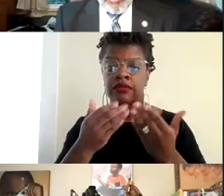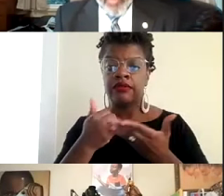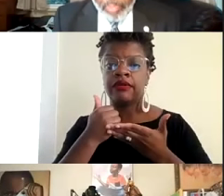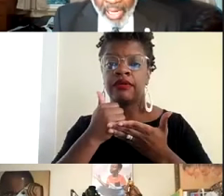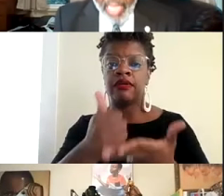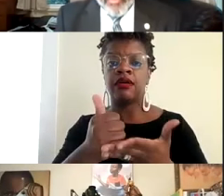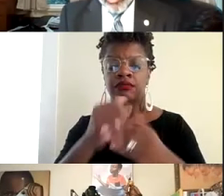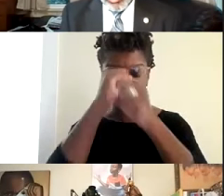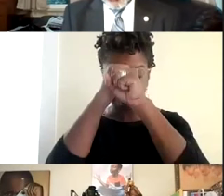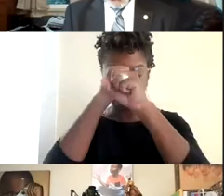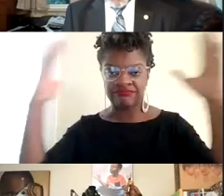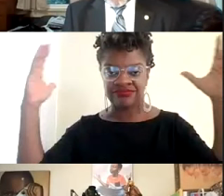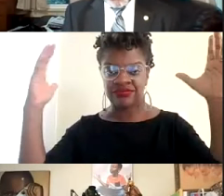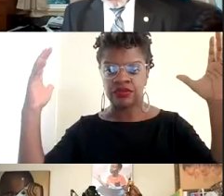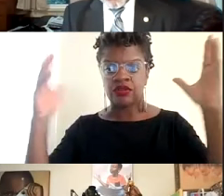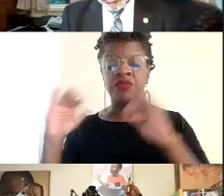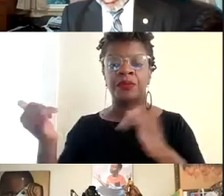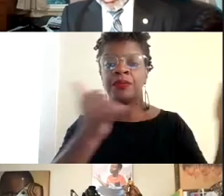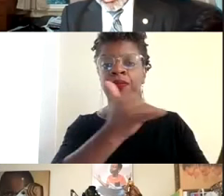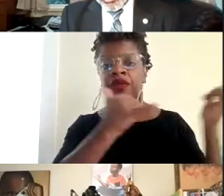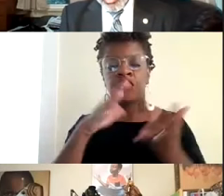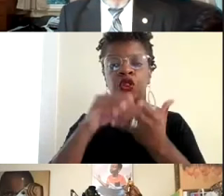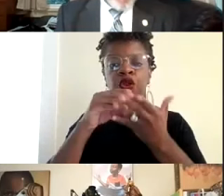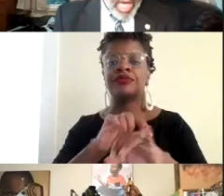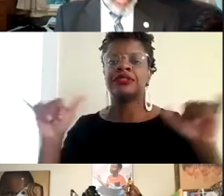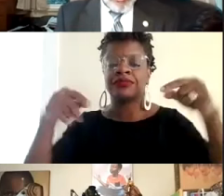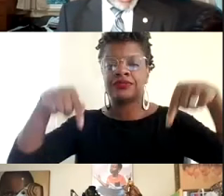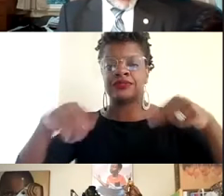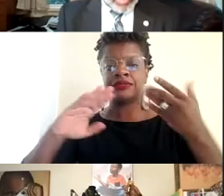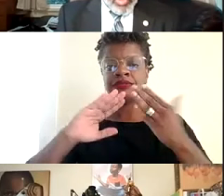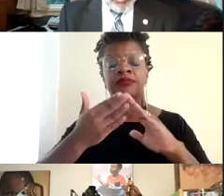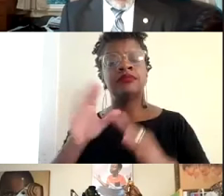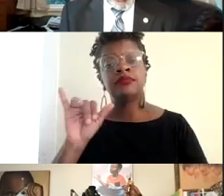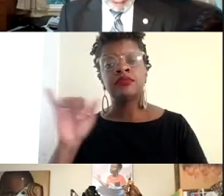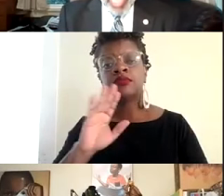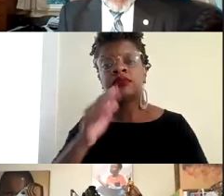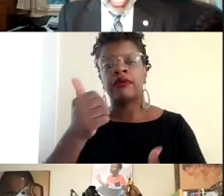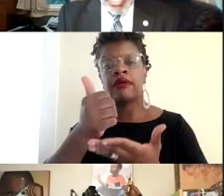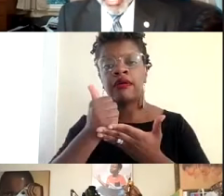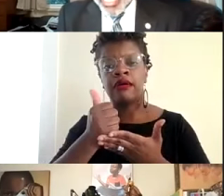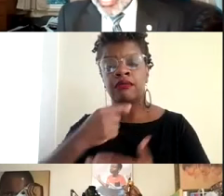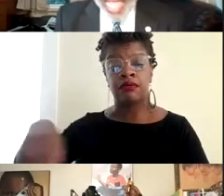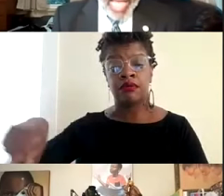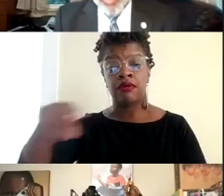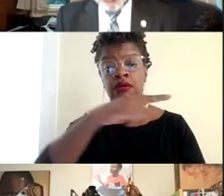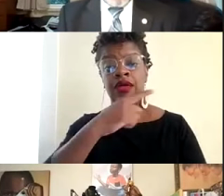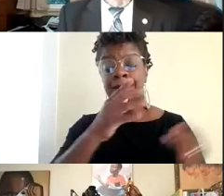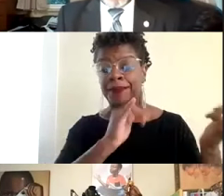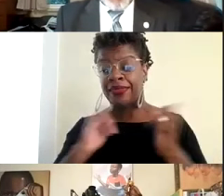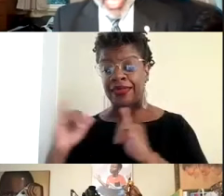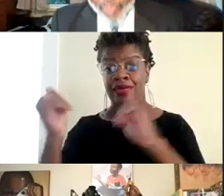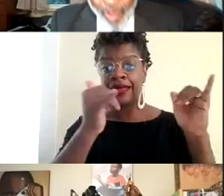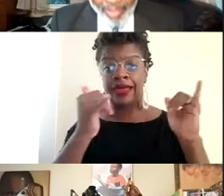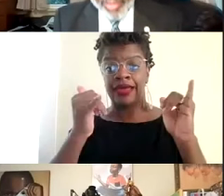vision for playful learning in our community, and for helping us prove that play not only